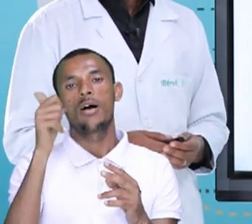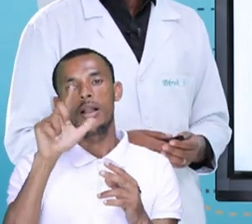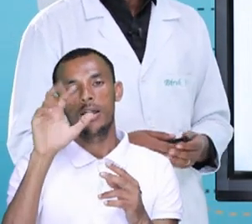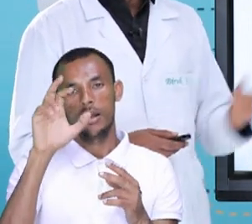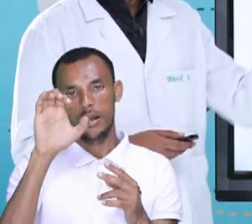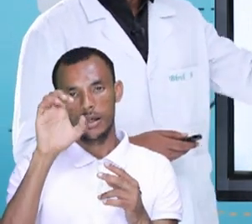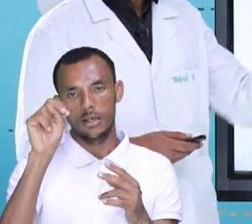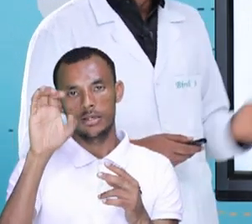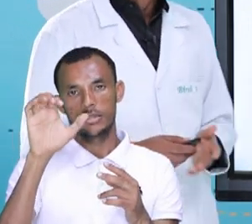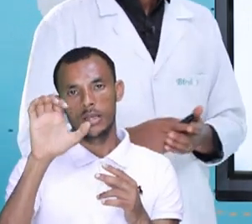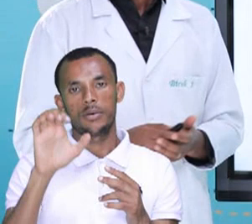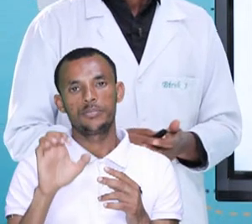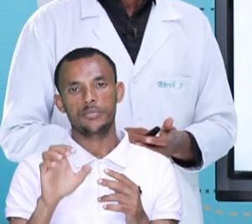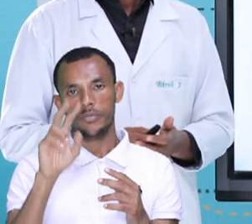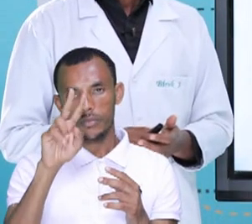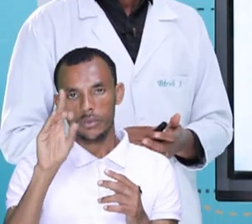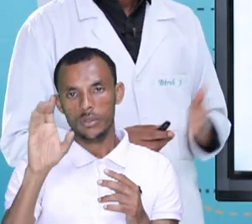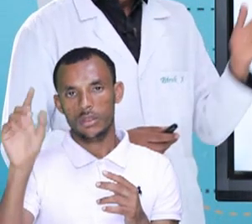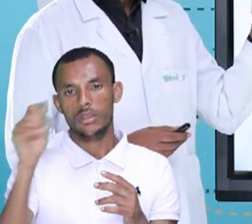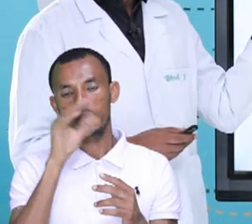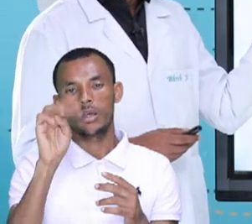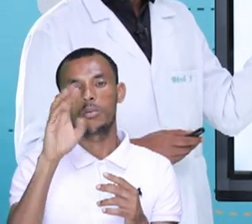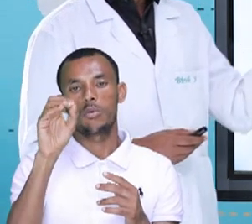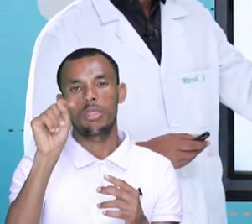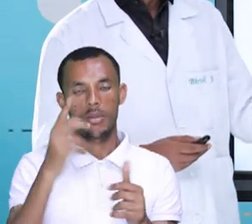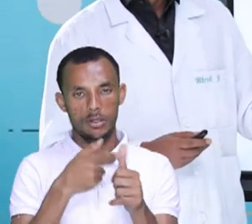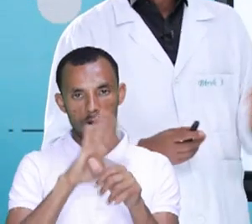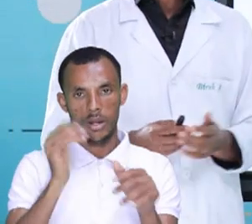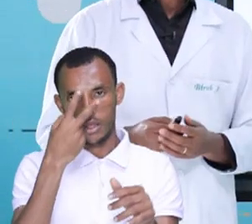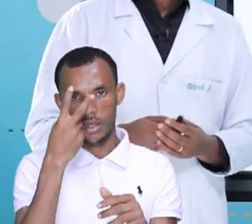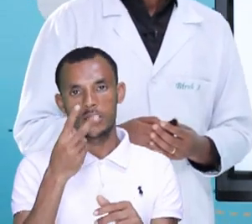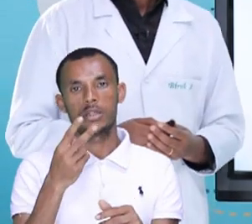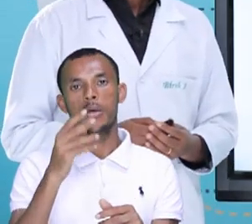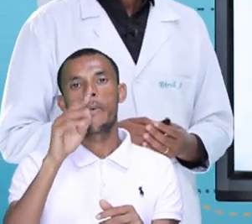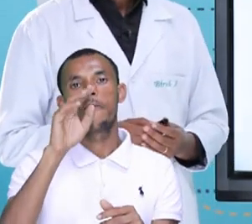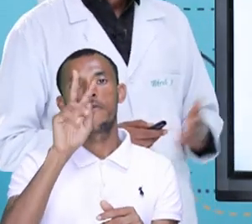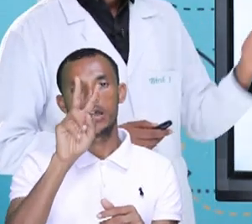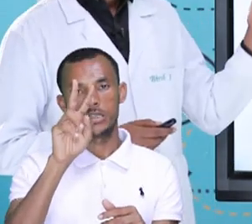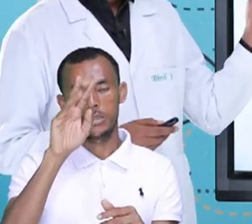orbital theory, VBT and MOT. The first one is valence bond theory.